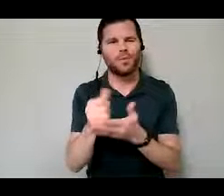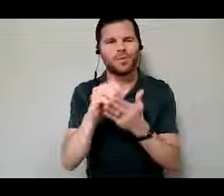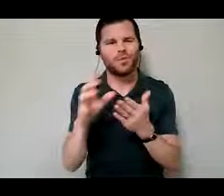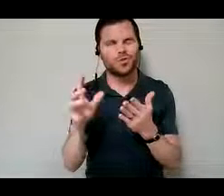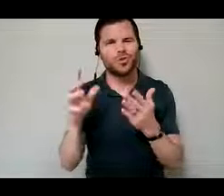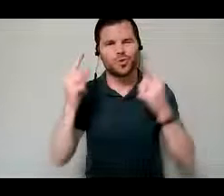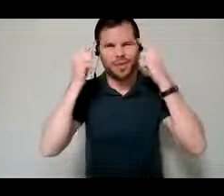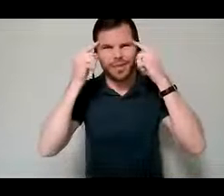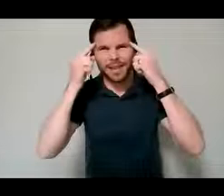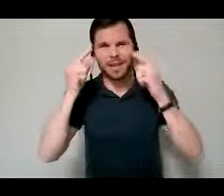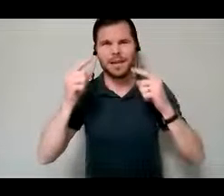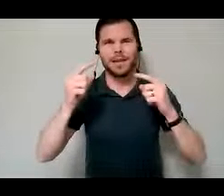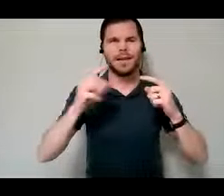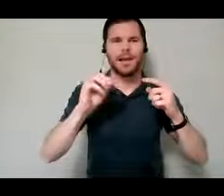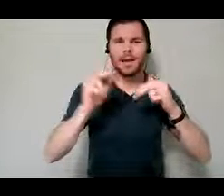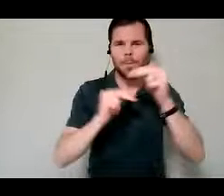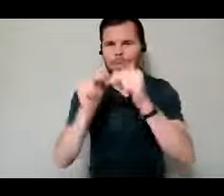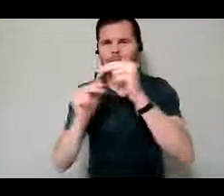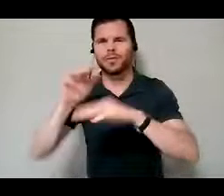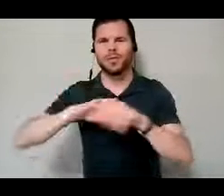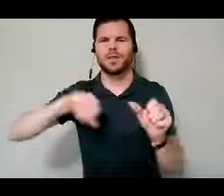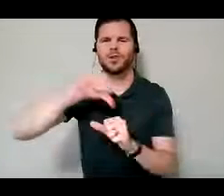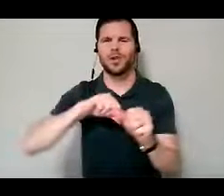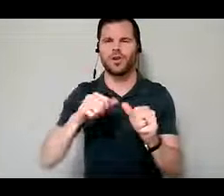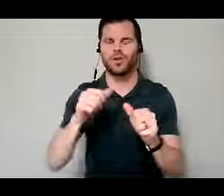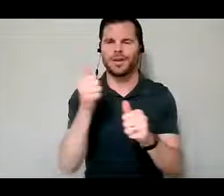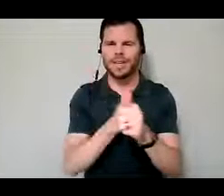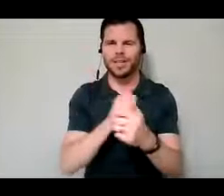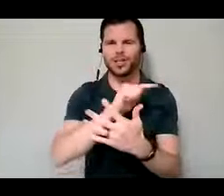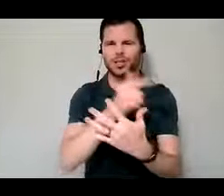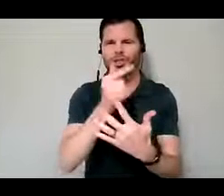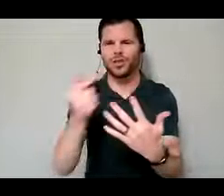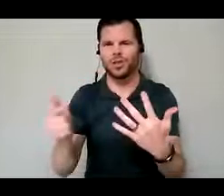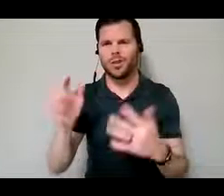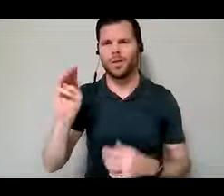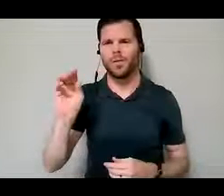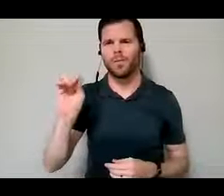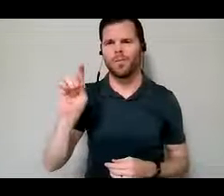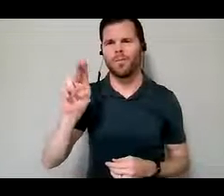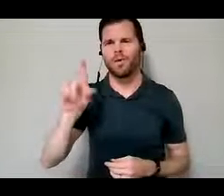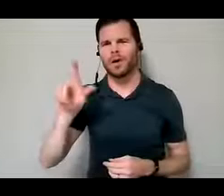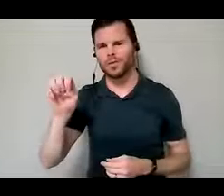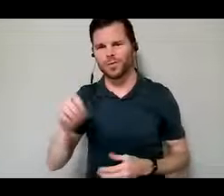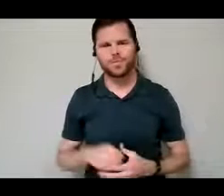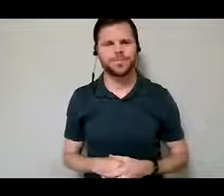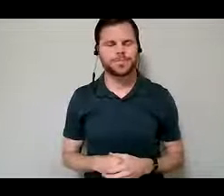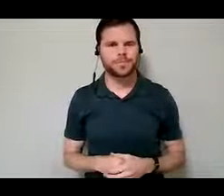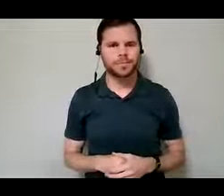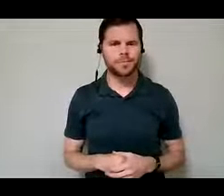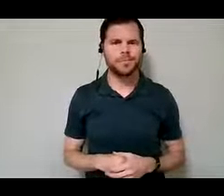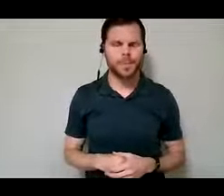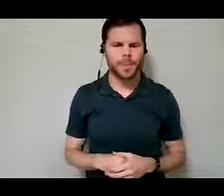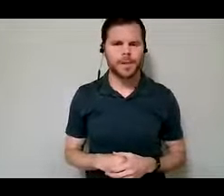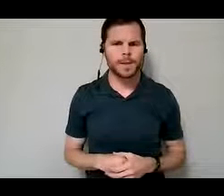each module. I had a contact page on the presentation, but maybe it didn't get added